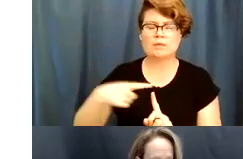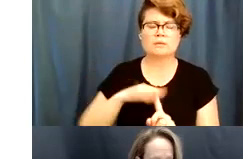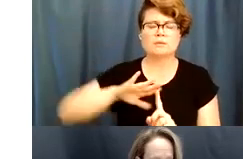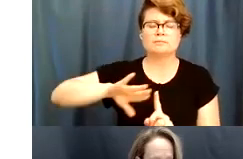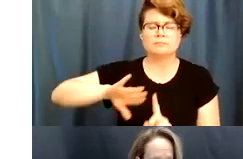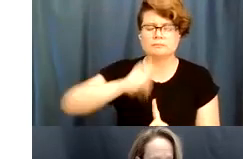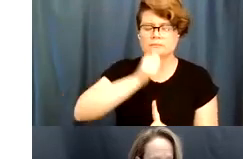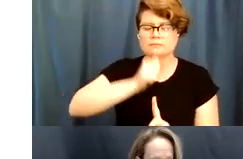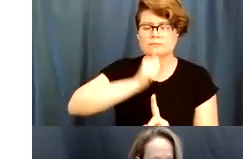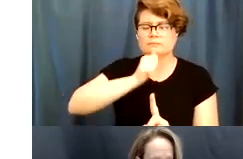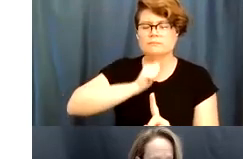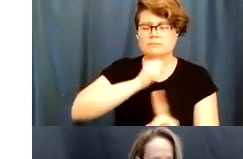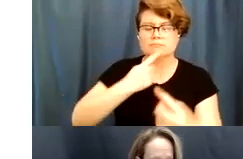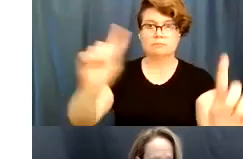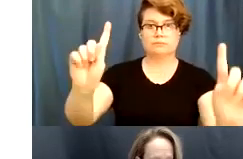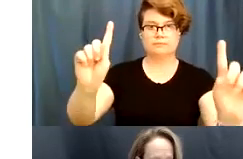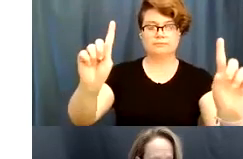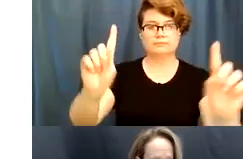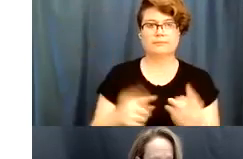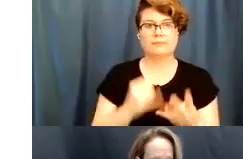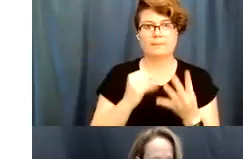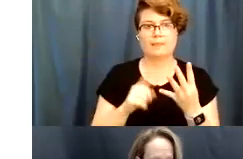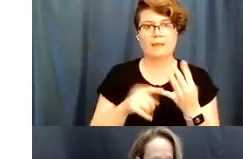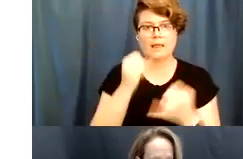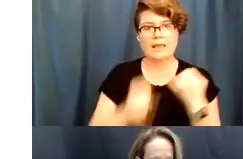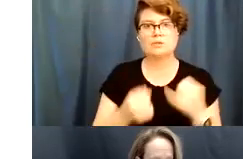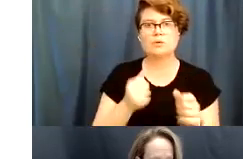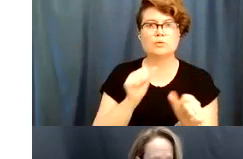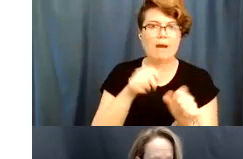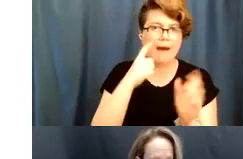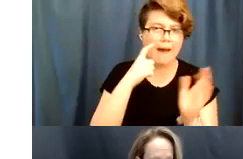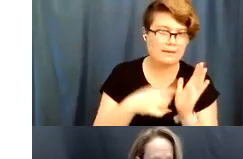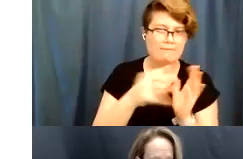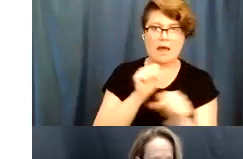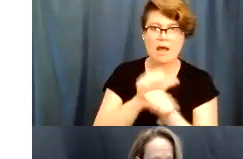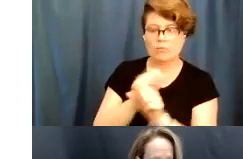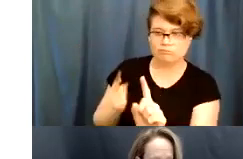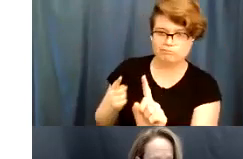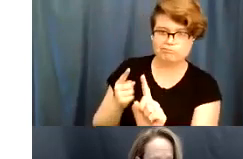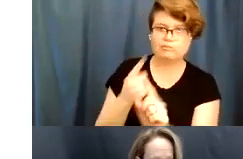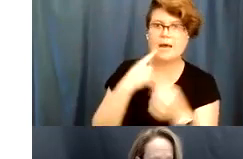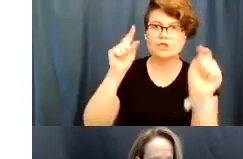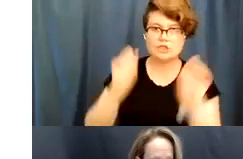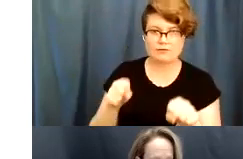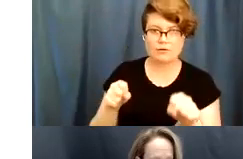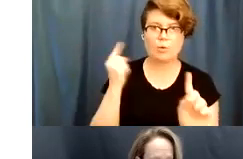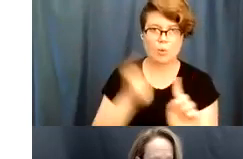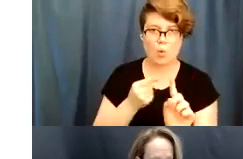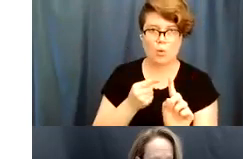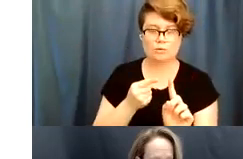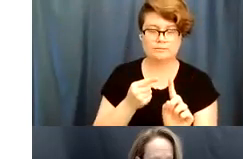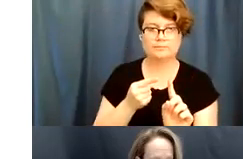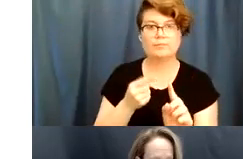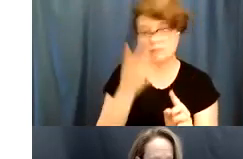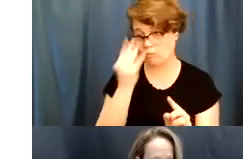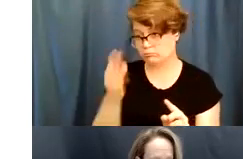And then lastly, identify and work towards achievable goals. Make sure that we're letting survivors know that, one day